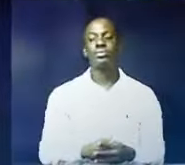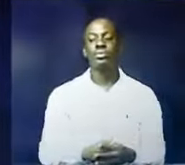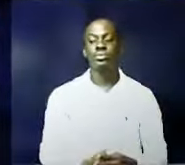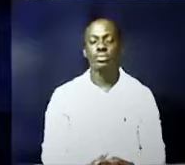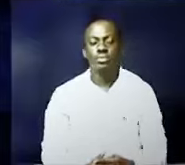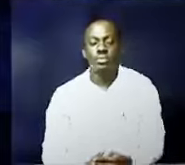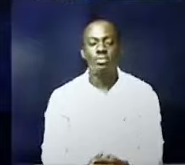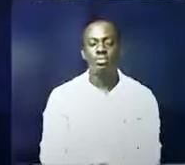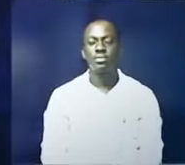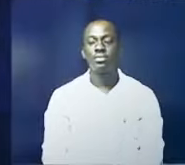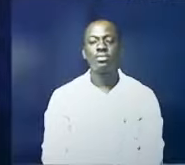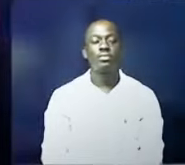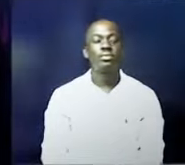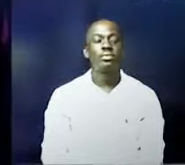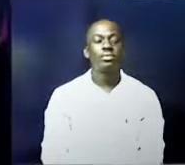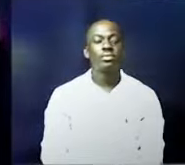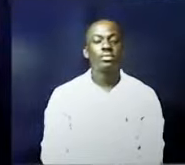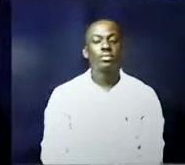fa onye ejuma."